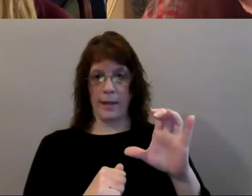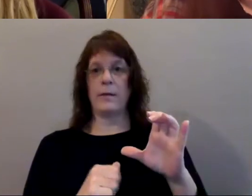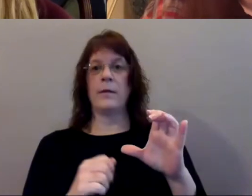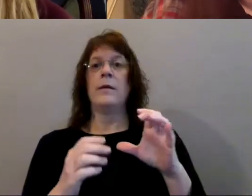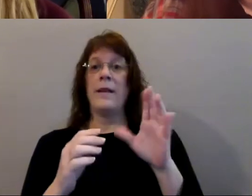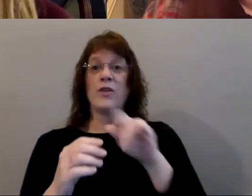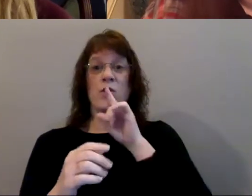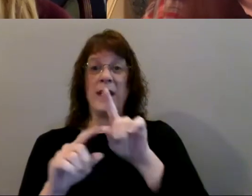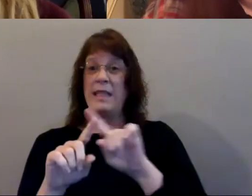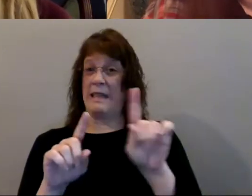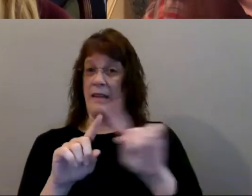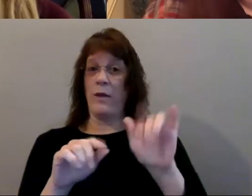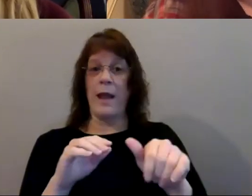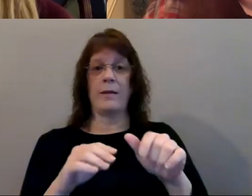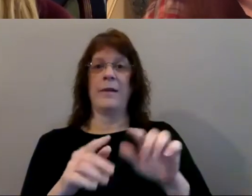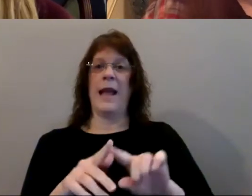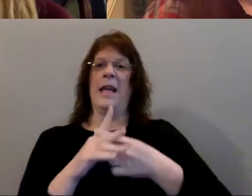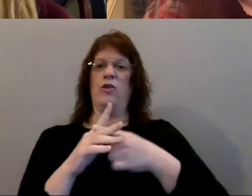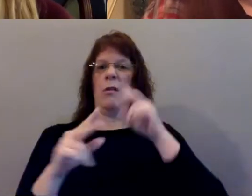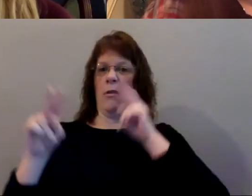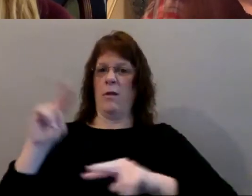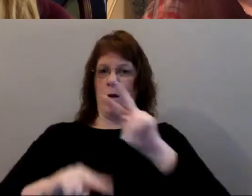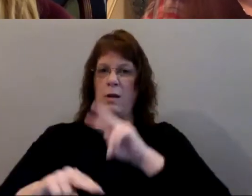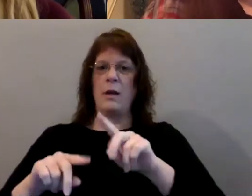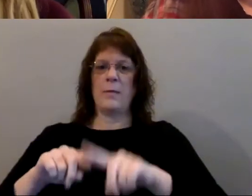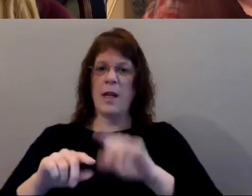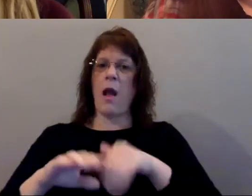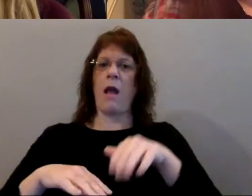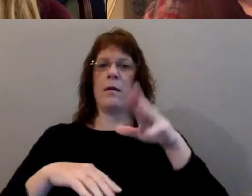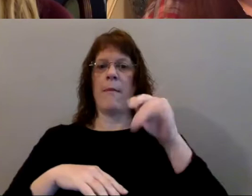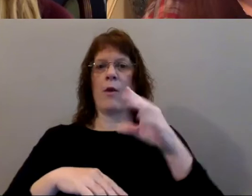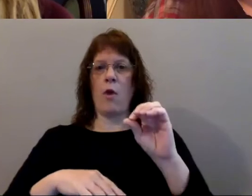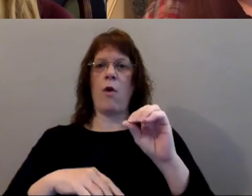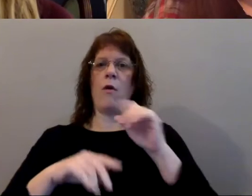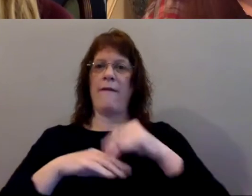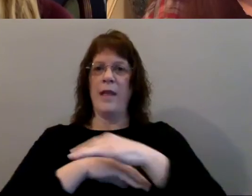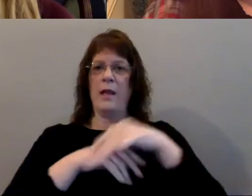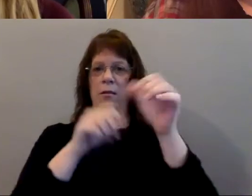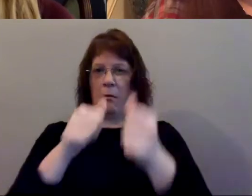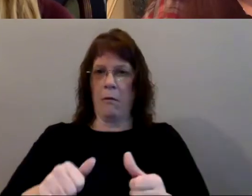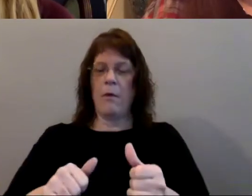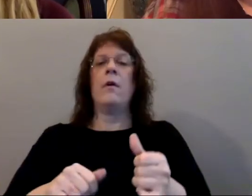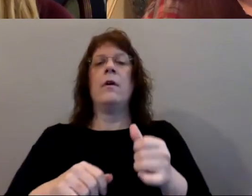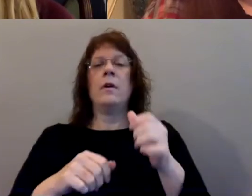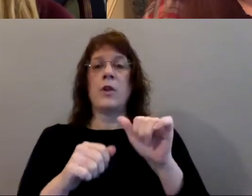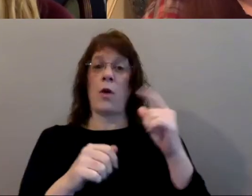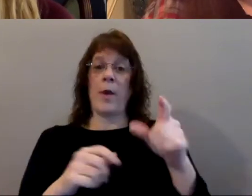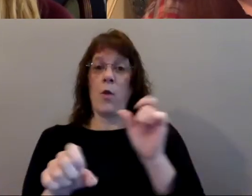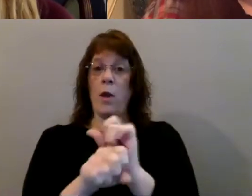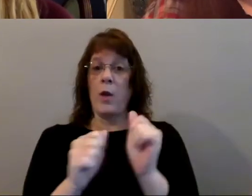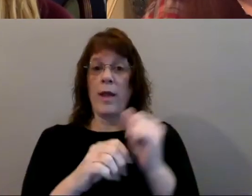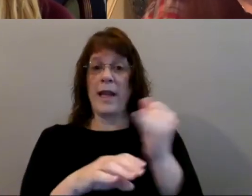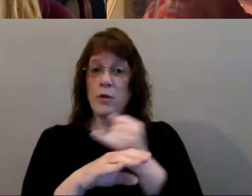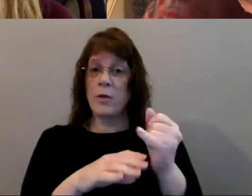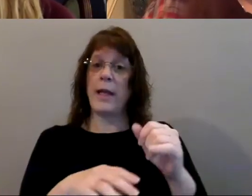initial estimate of thousands of years based on microbial degradation. And through all of this, we've been working closely with industry and